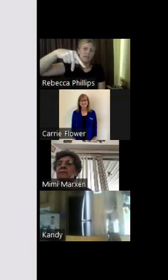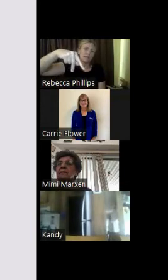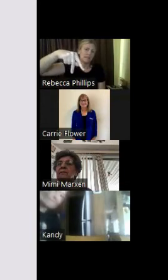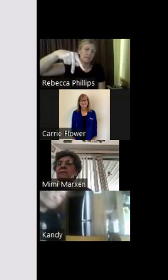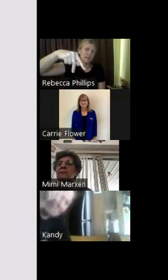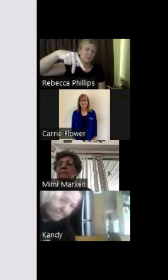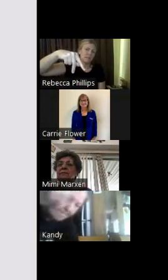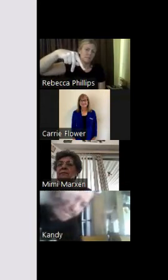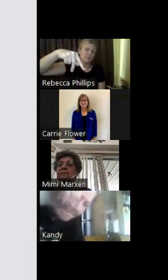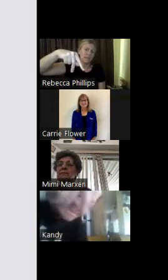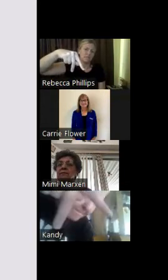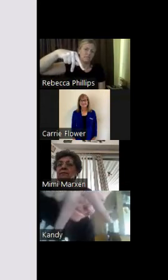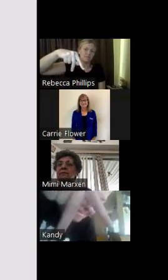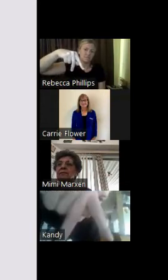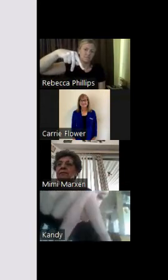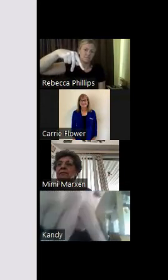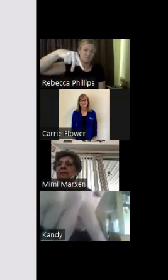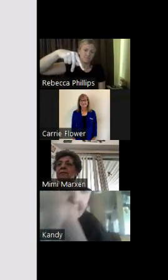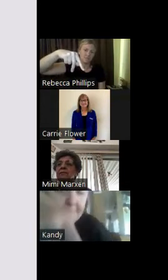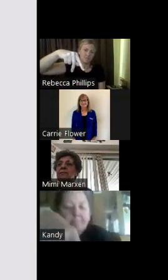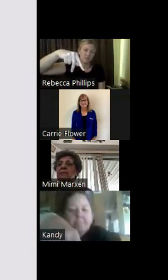P is like the K, but upside down.